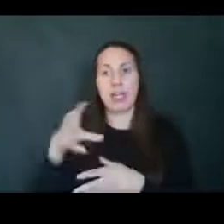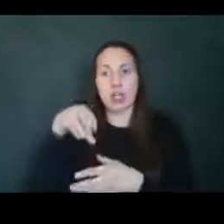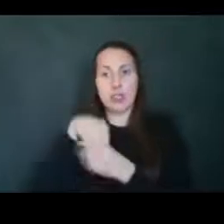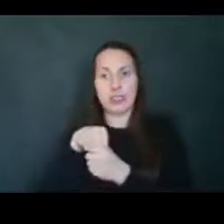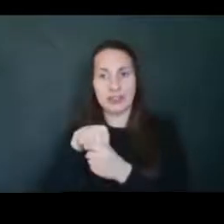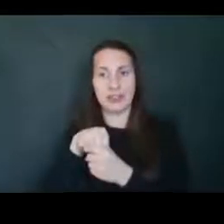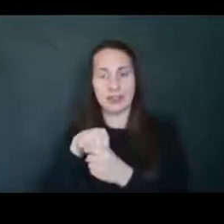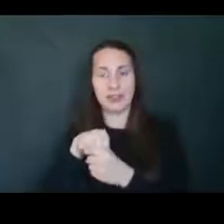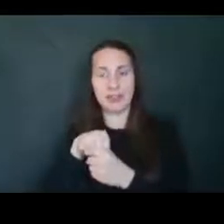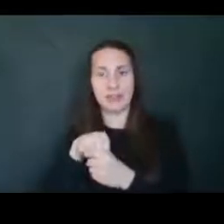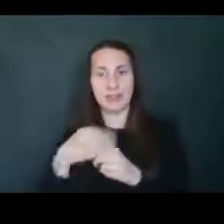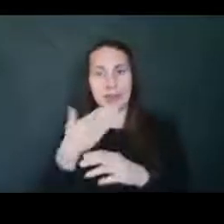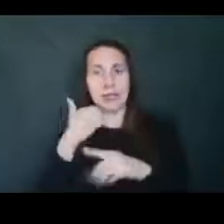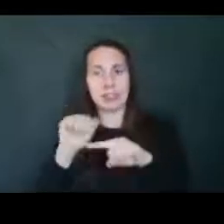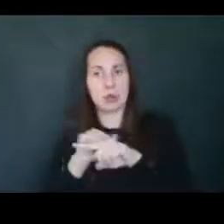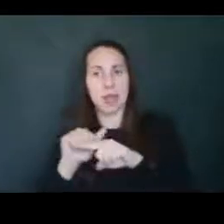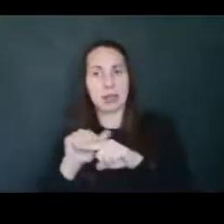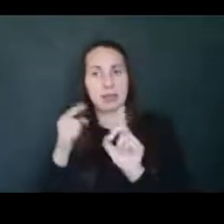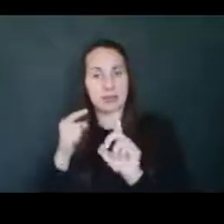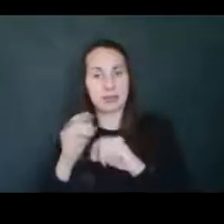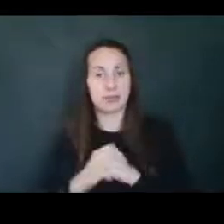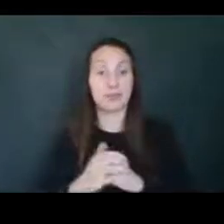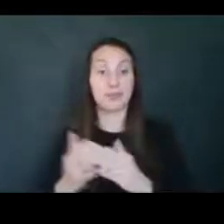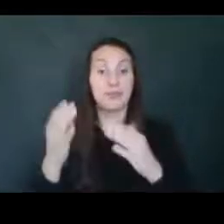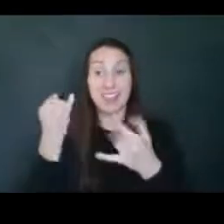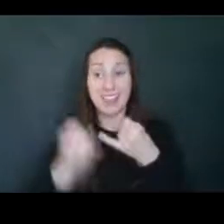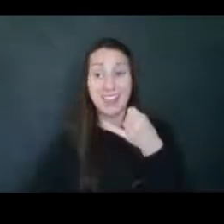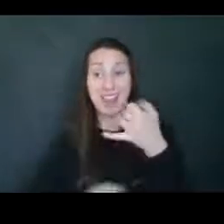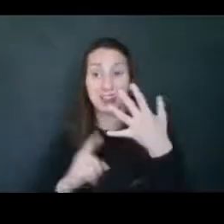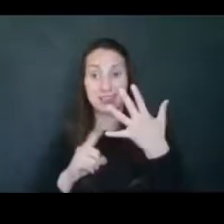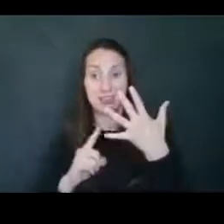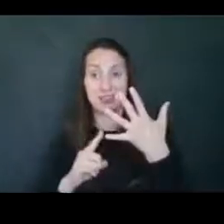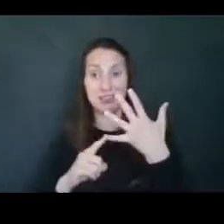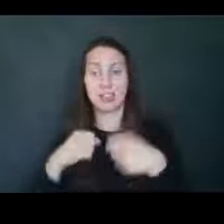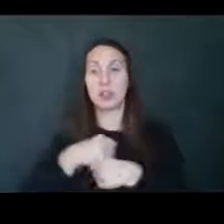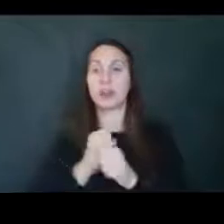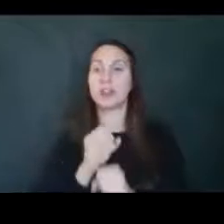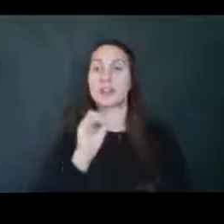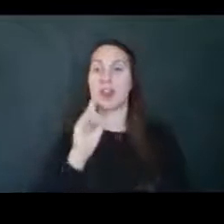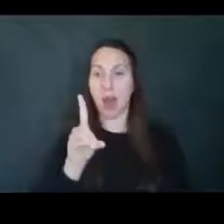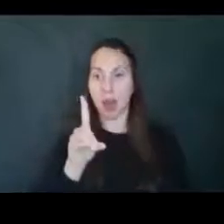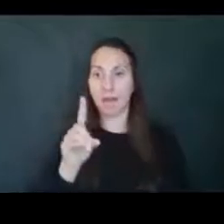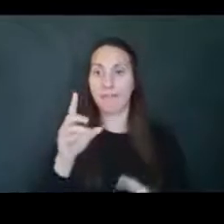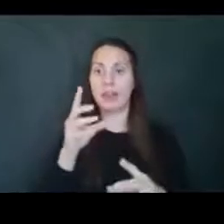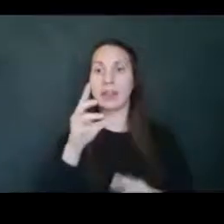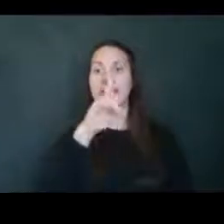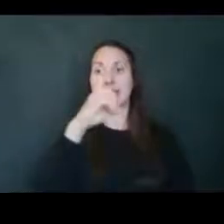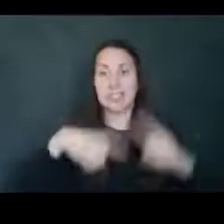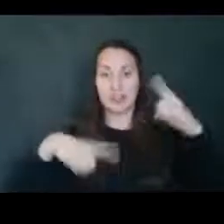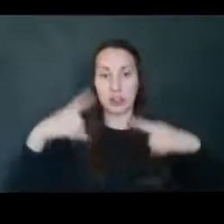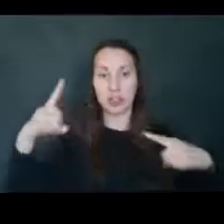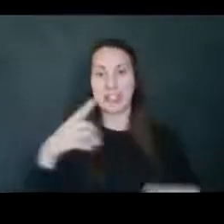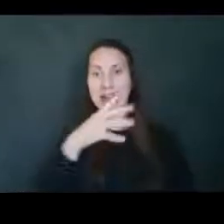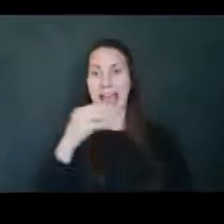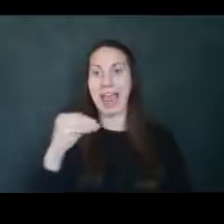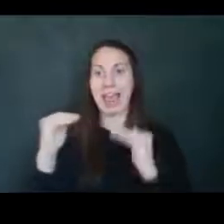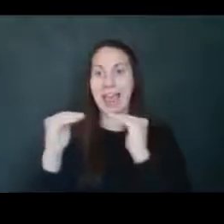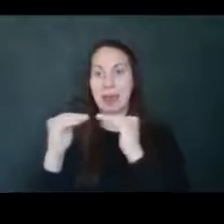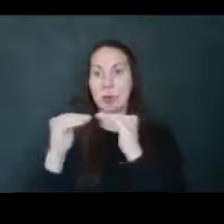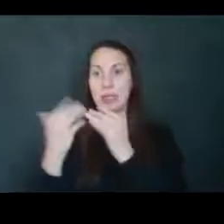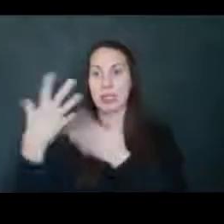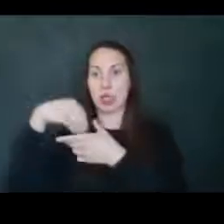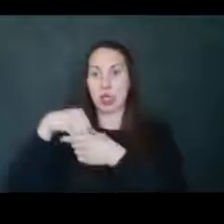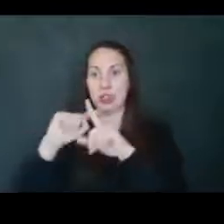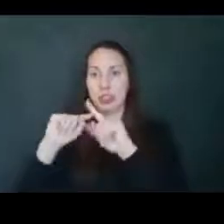And last, the creation of a diversity, equity, and inclusion leadership team in the